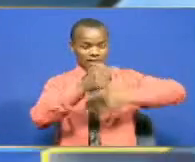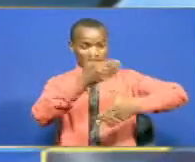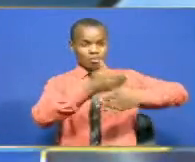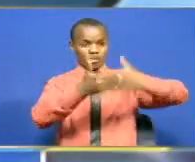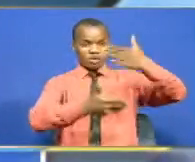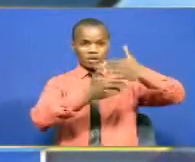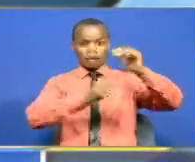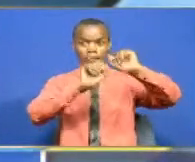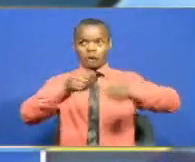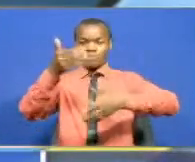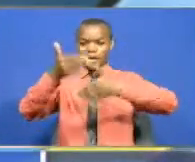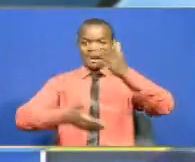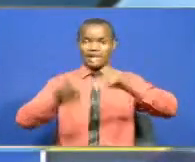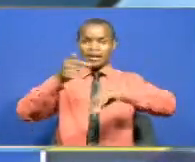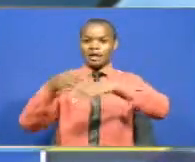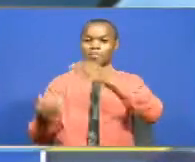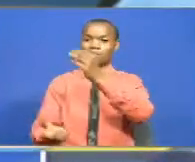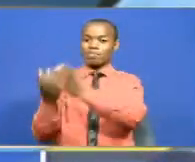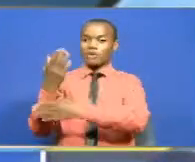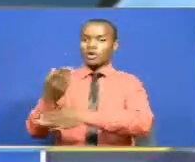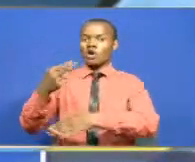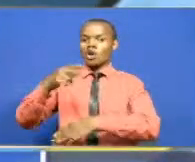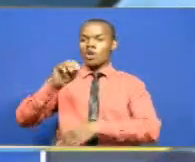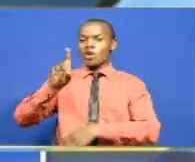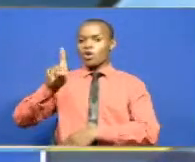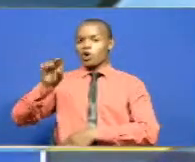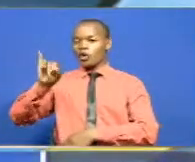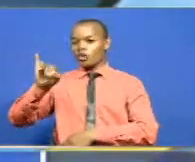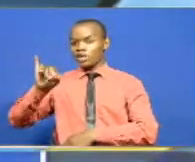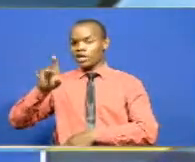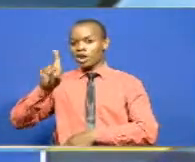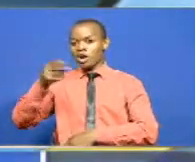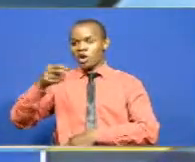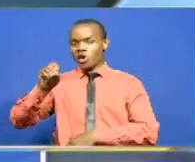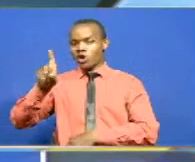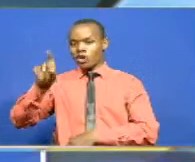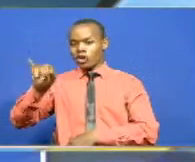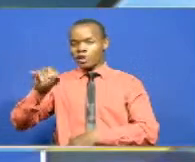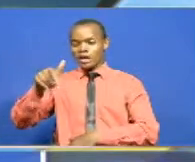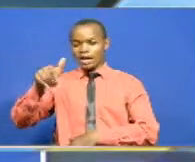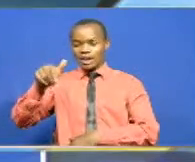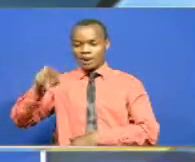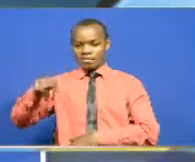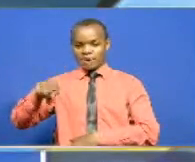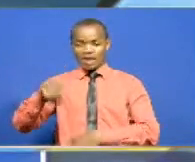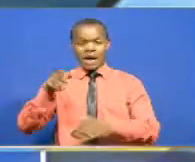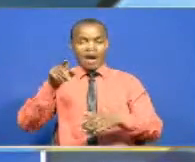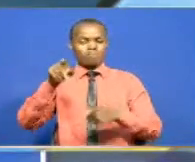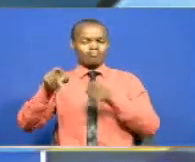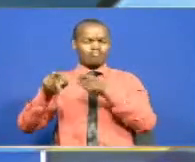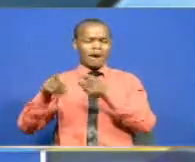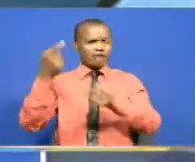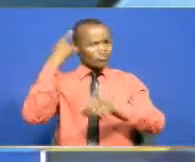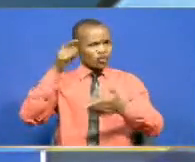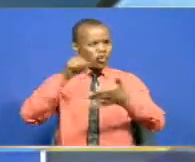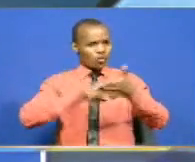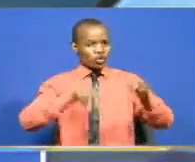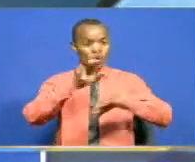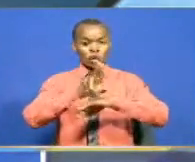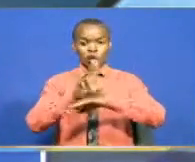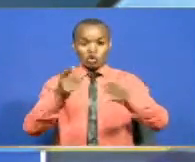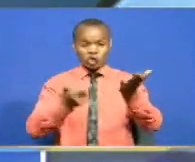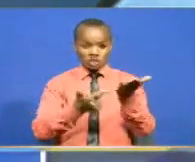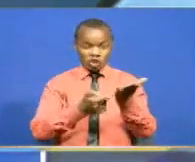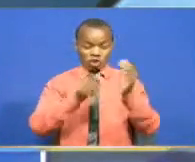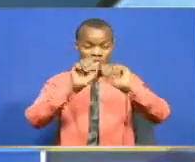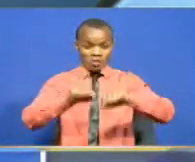of Hodi Hodi app. The app digitizes the visitor management process and leverages contactless technology to detect